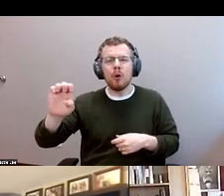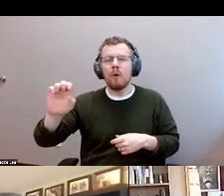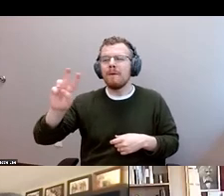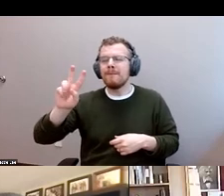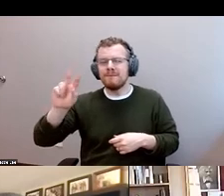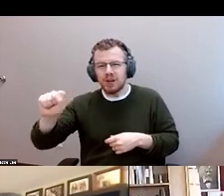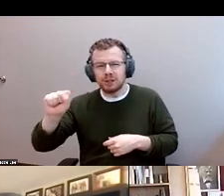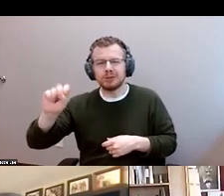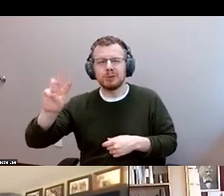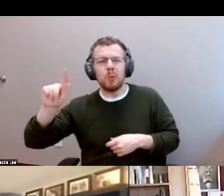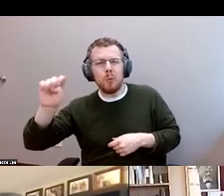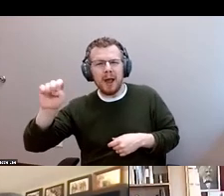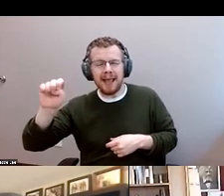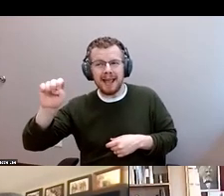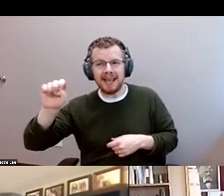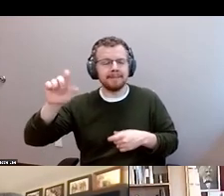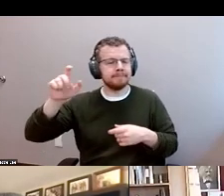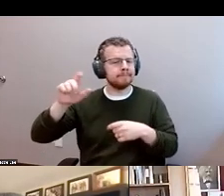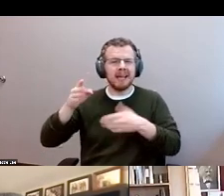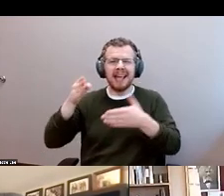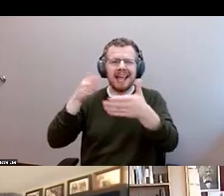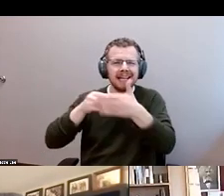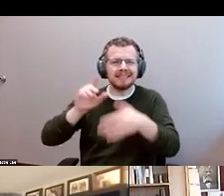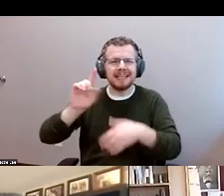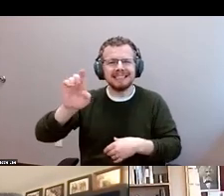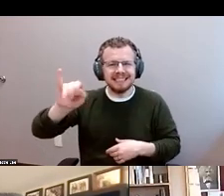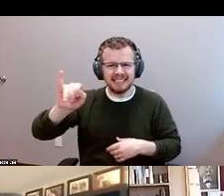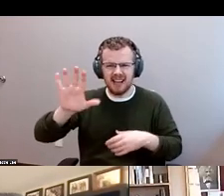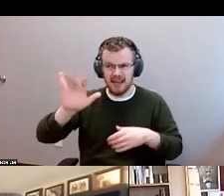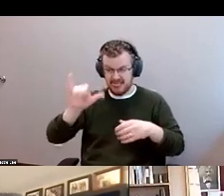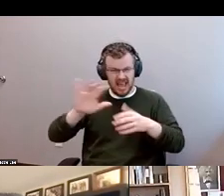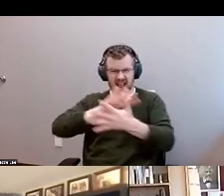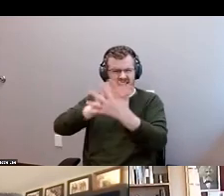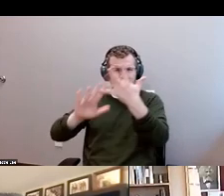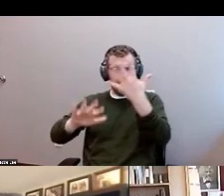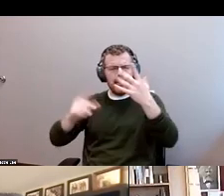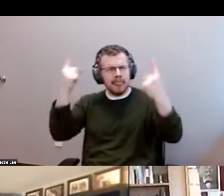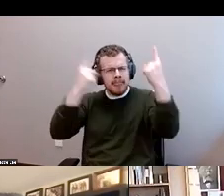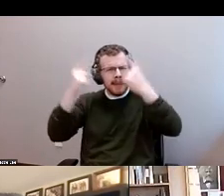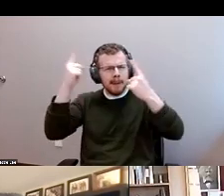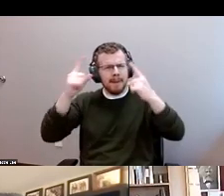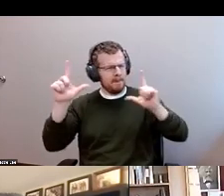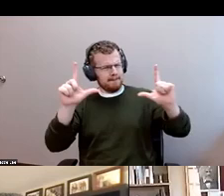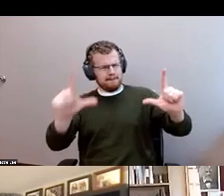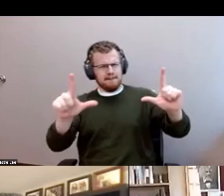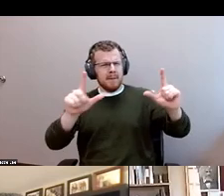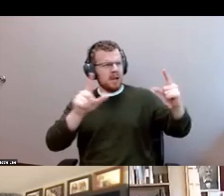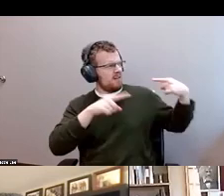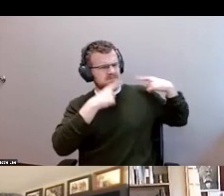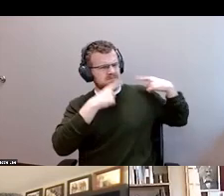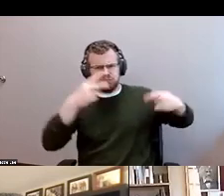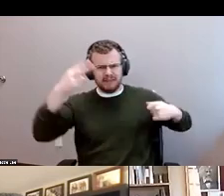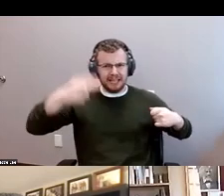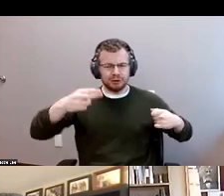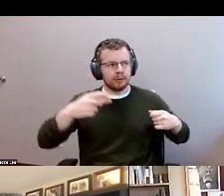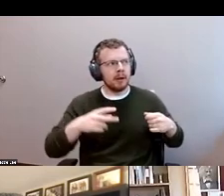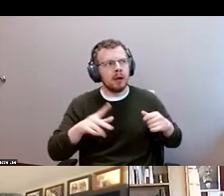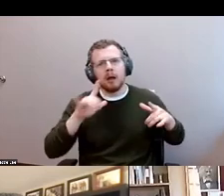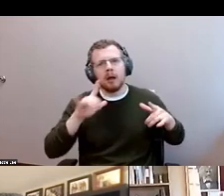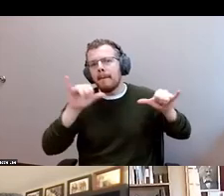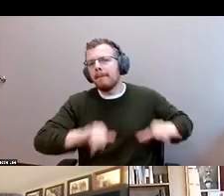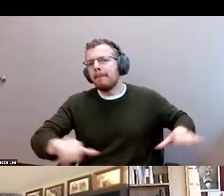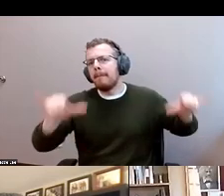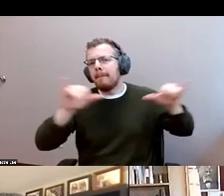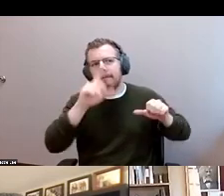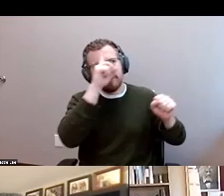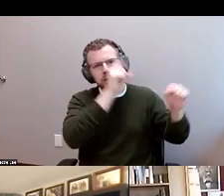to contextualize these strategies into a broader historical context and perspective of time, because we've seen these strategies before. We know the